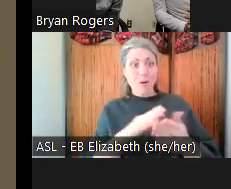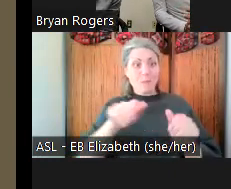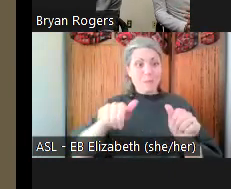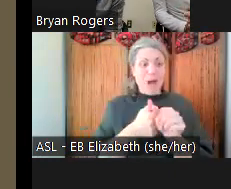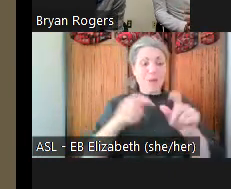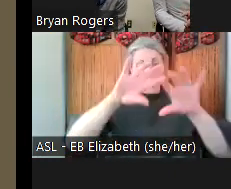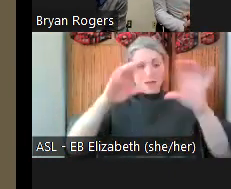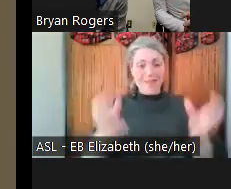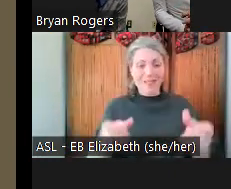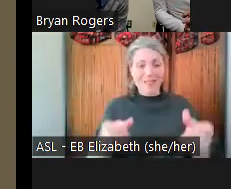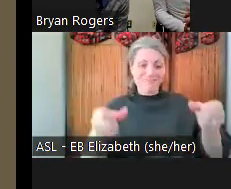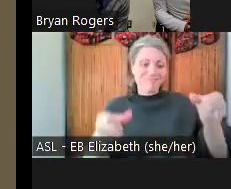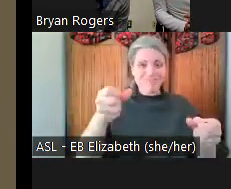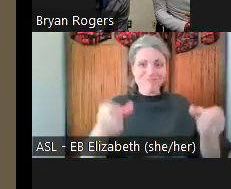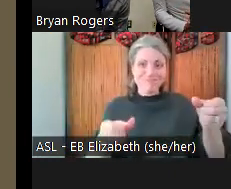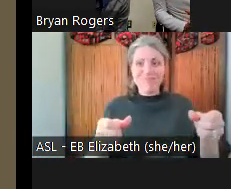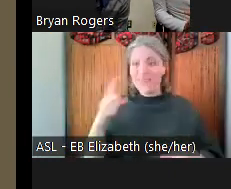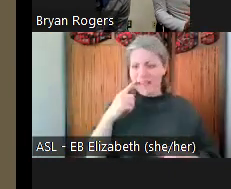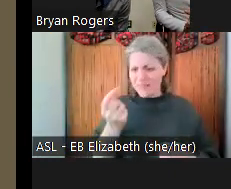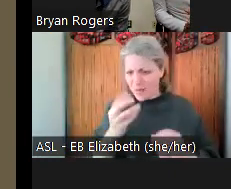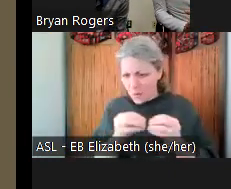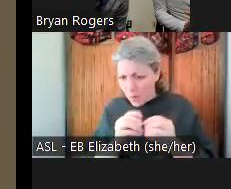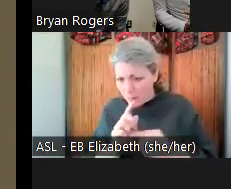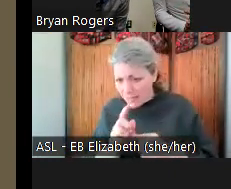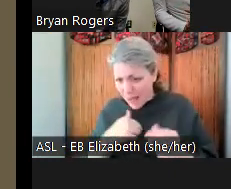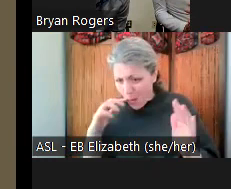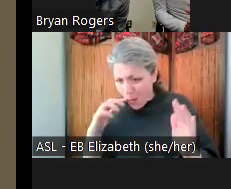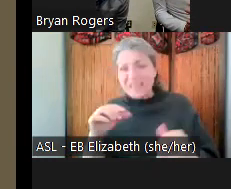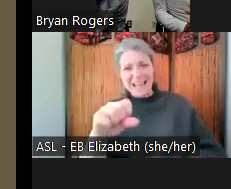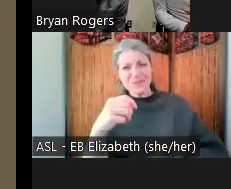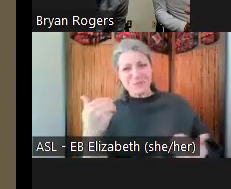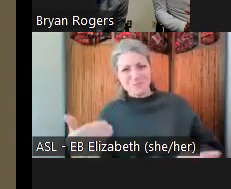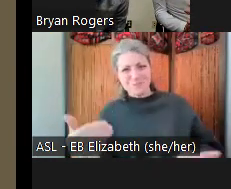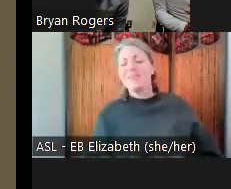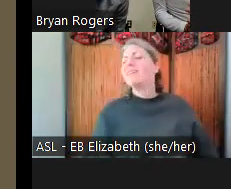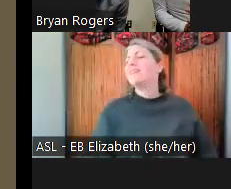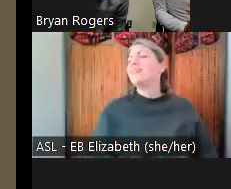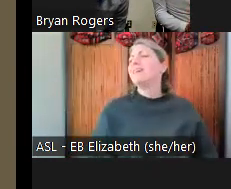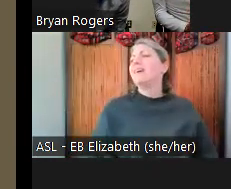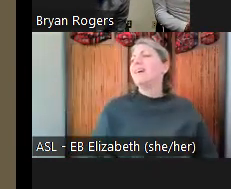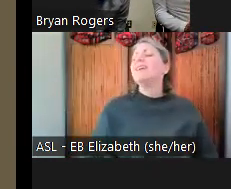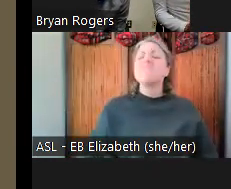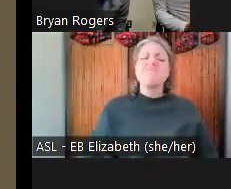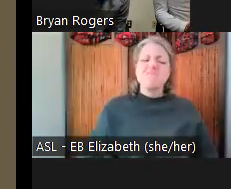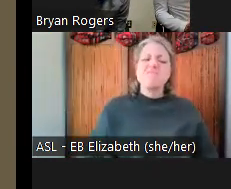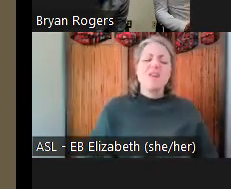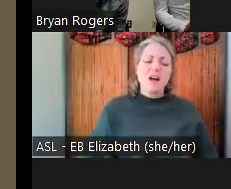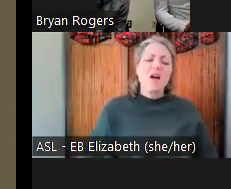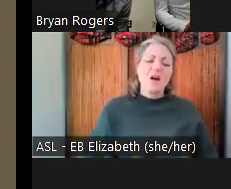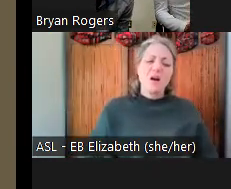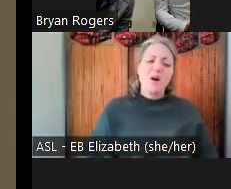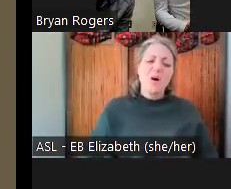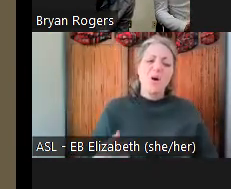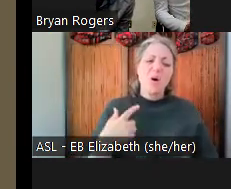So I know I think we have a few more minutes, I hope. So basically, we kind of always say there's